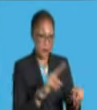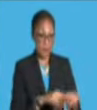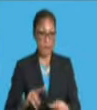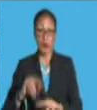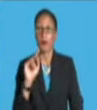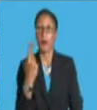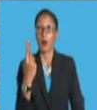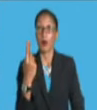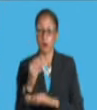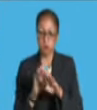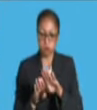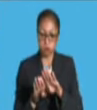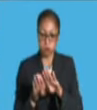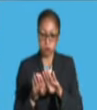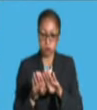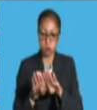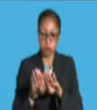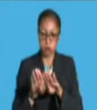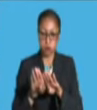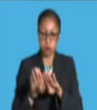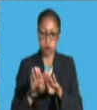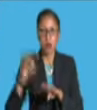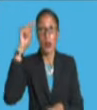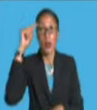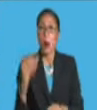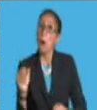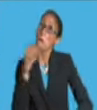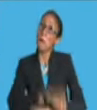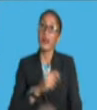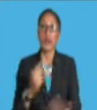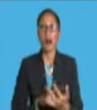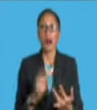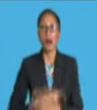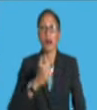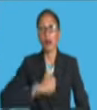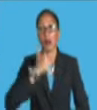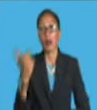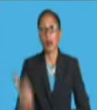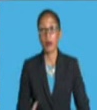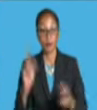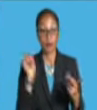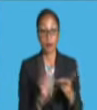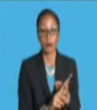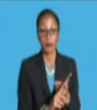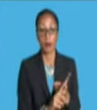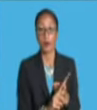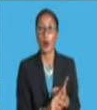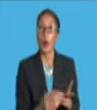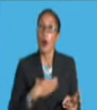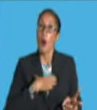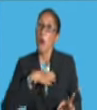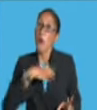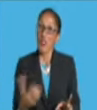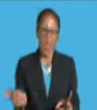has progressed and developed our nation more than any other government. Certainly, more than anyone